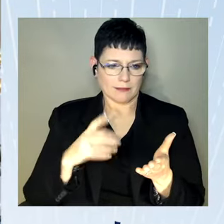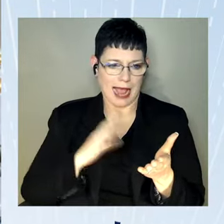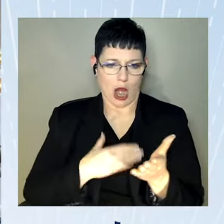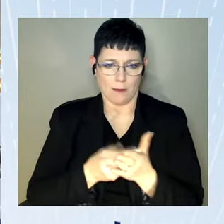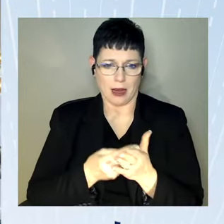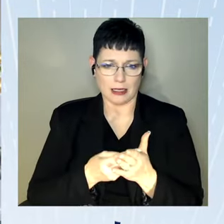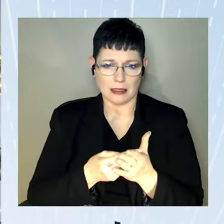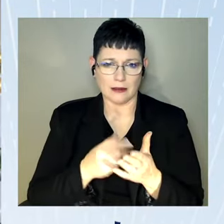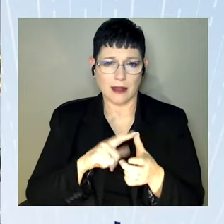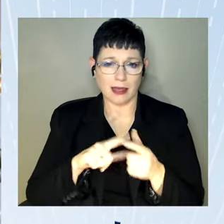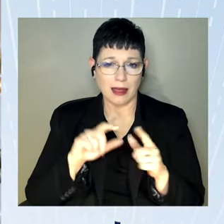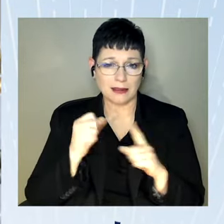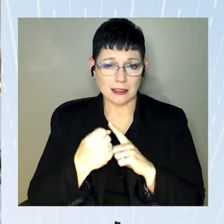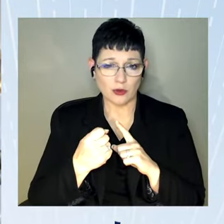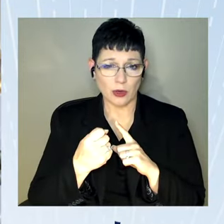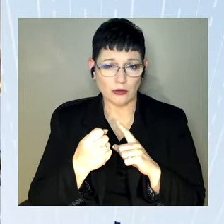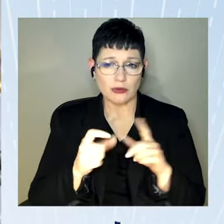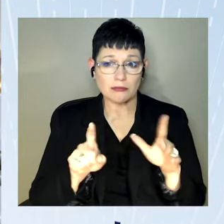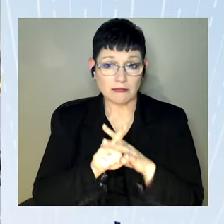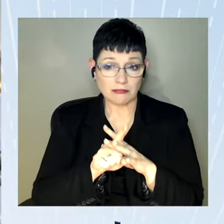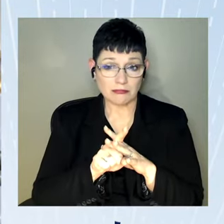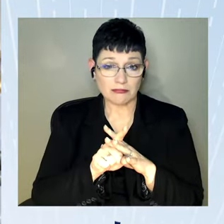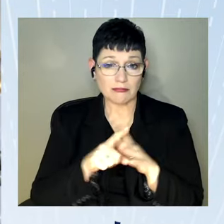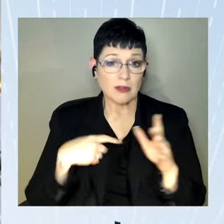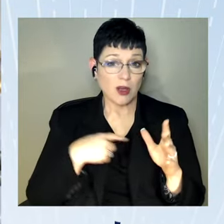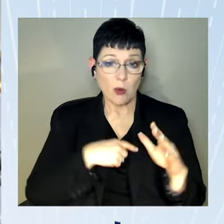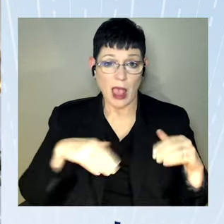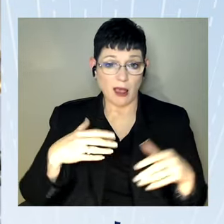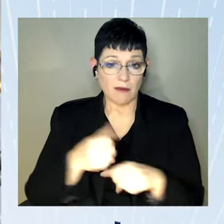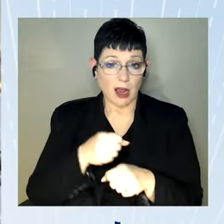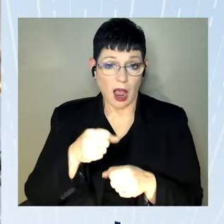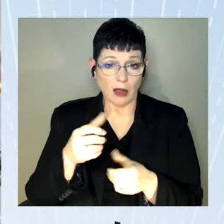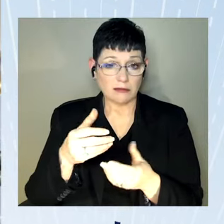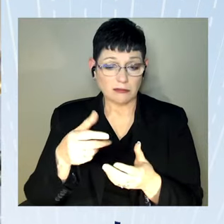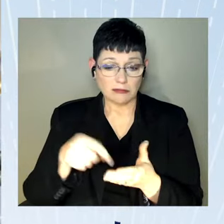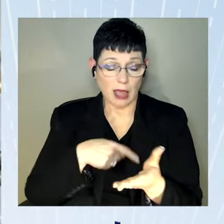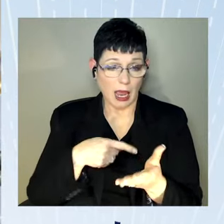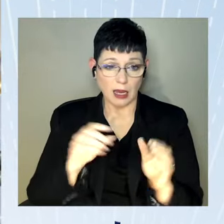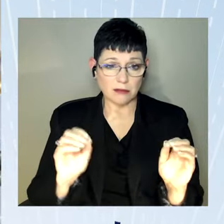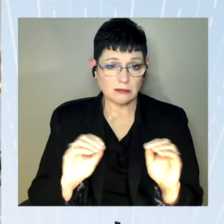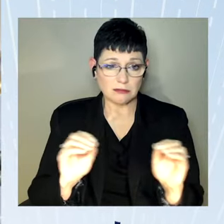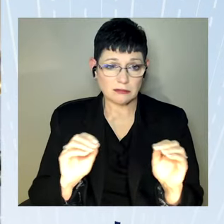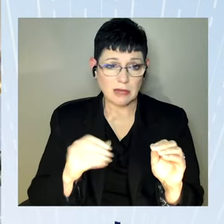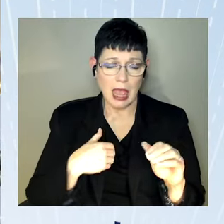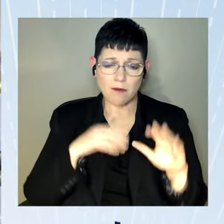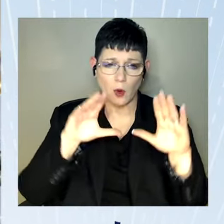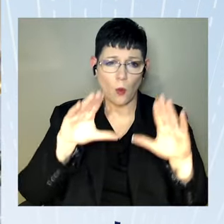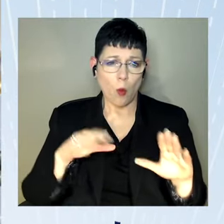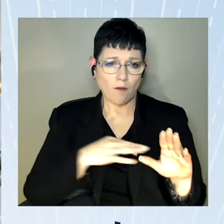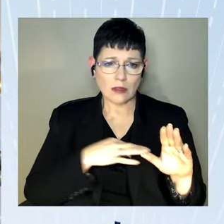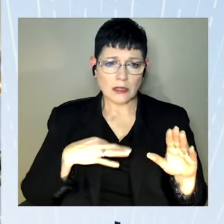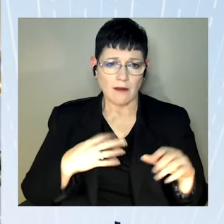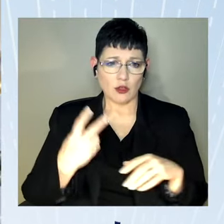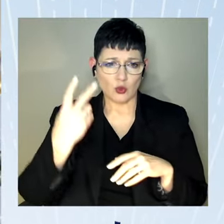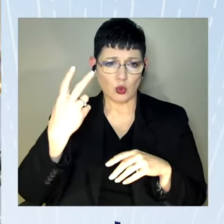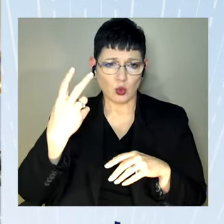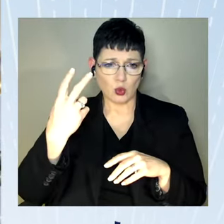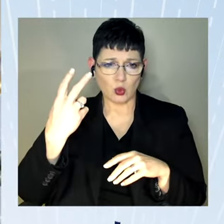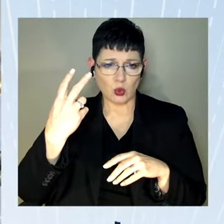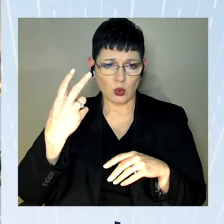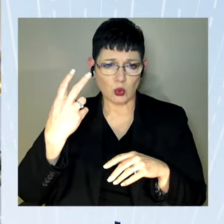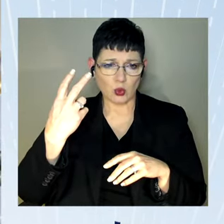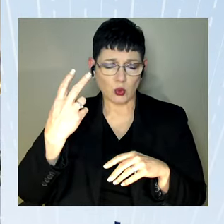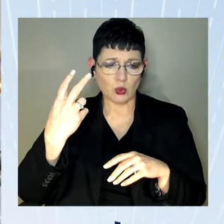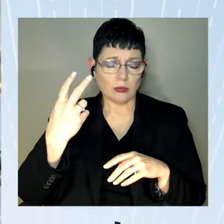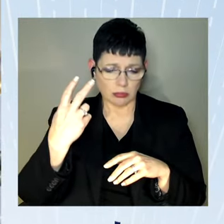where we still haven't gotten paid. I have a wonderful staff of two young ladies, and they